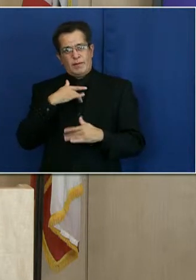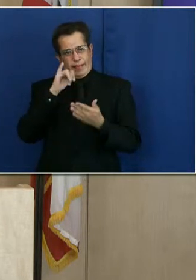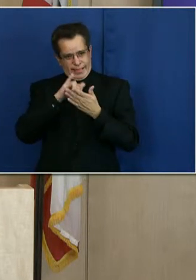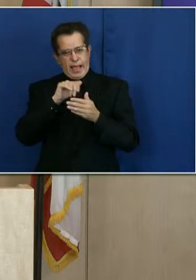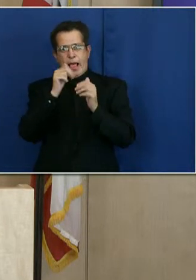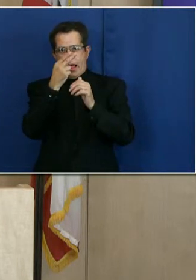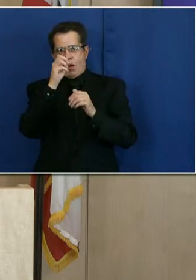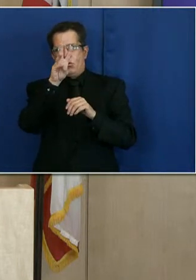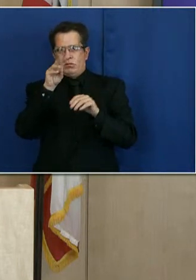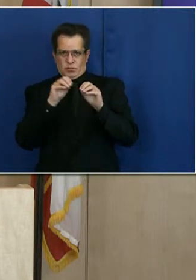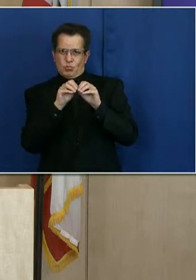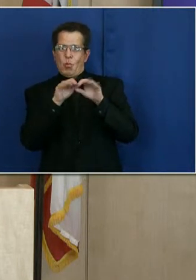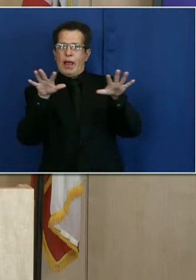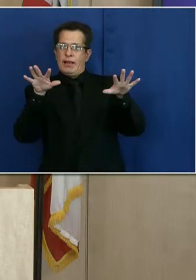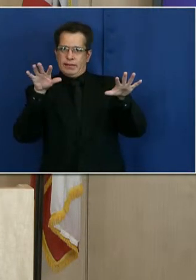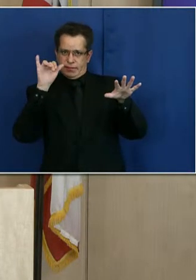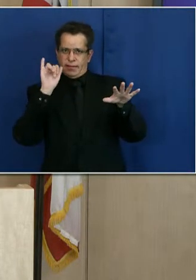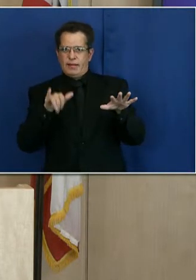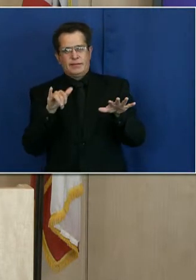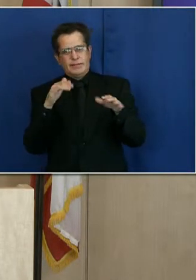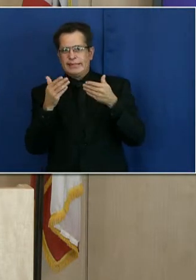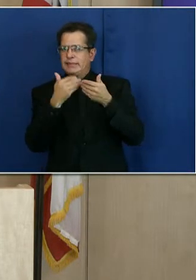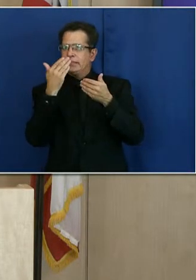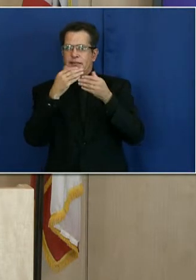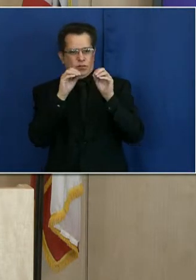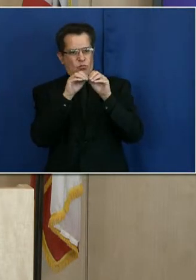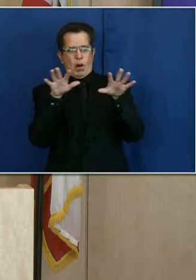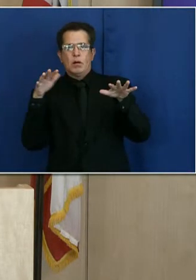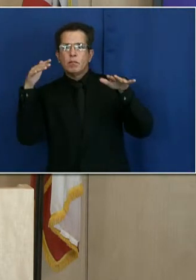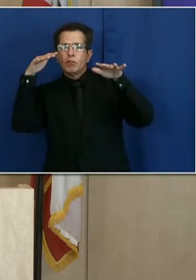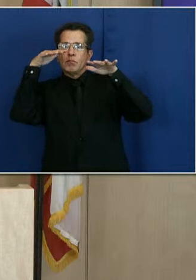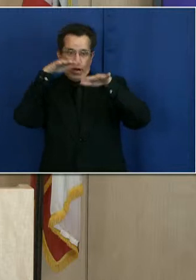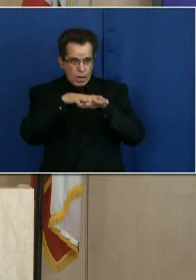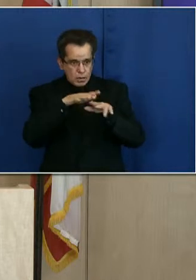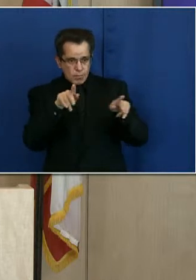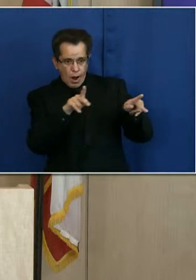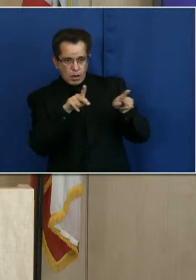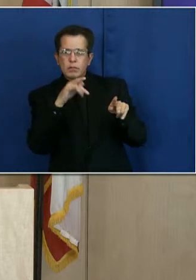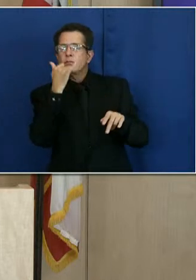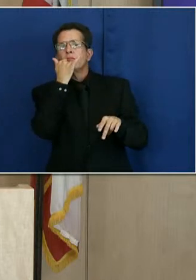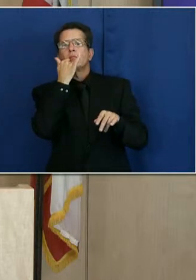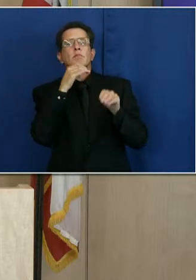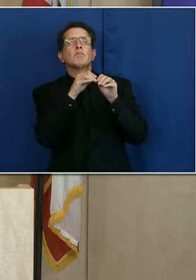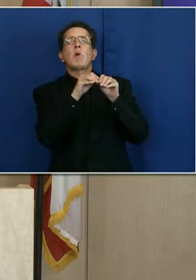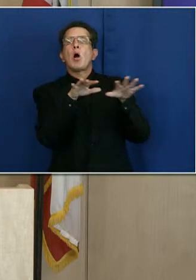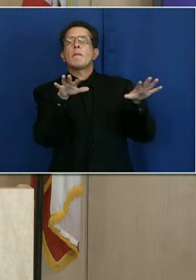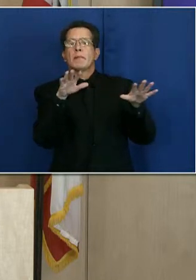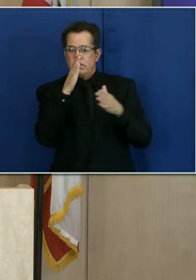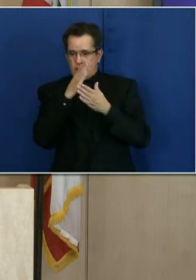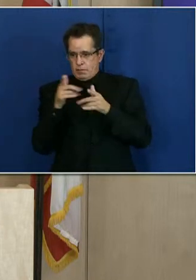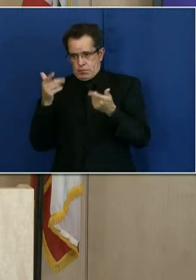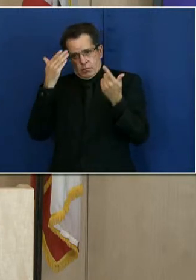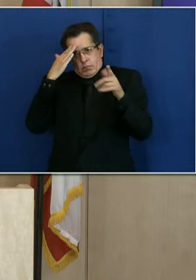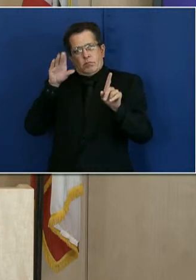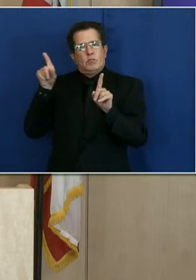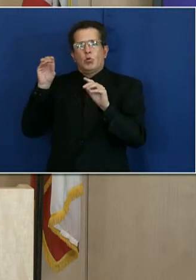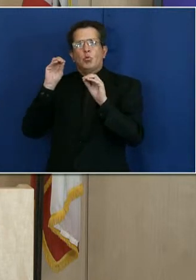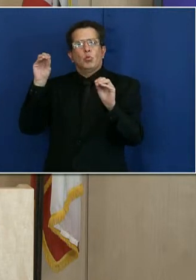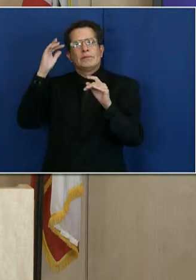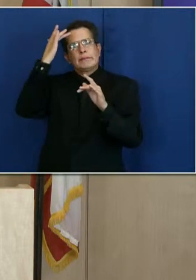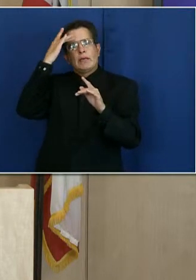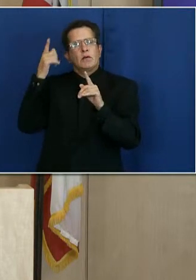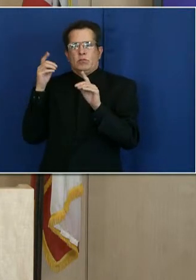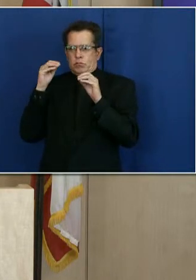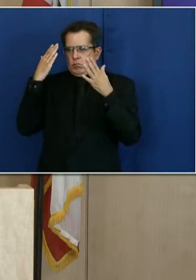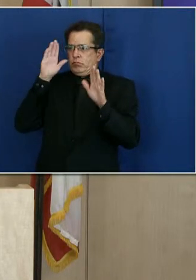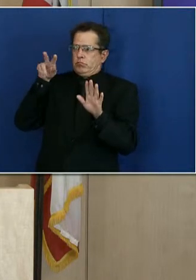is spread, by people gathering. Those individuals that might be asymptomatic and not have any symptoms, but